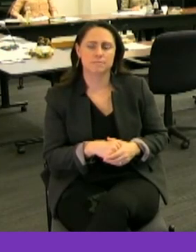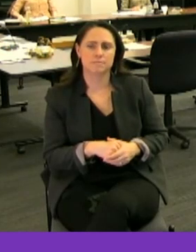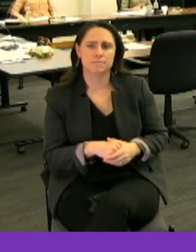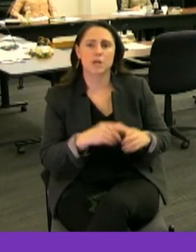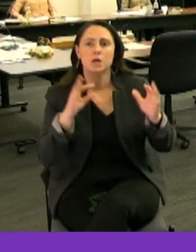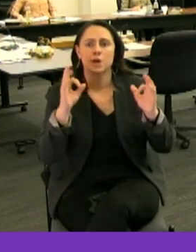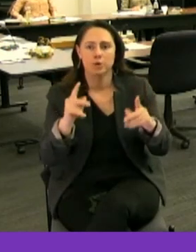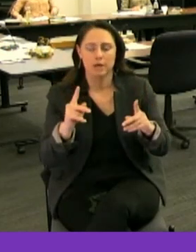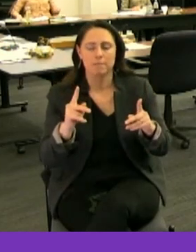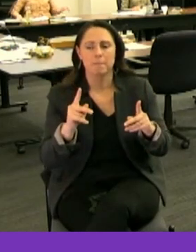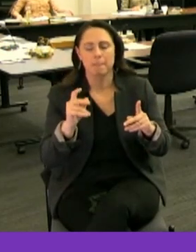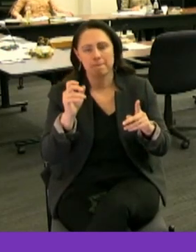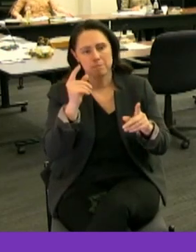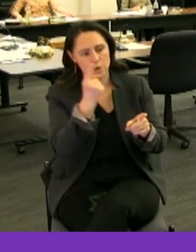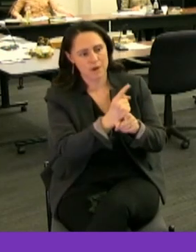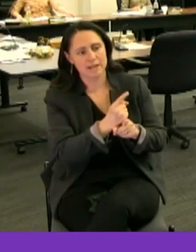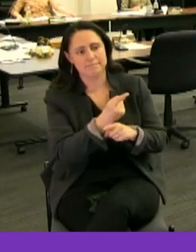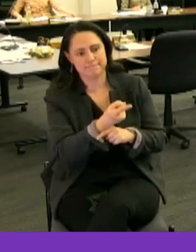Okay, you're right.